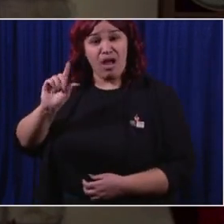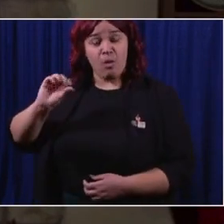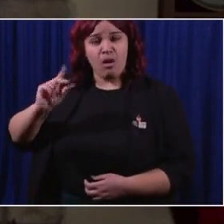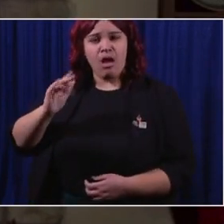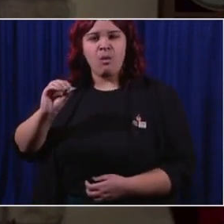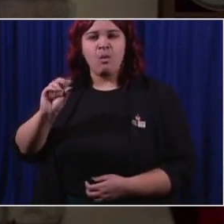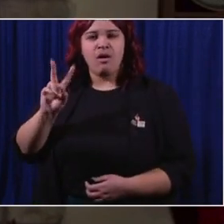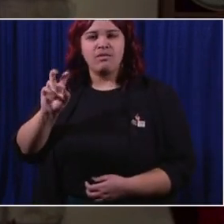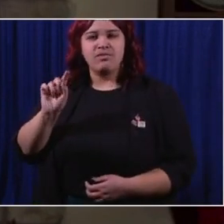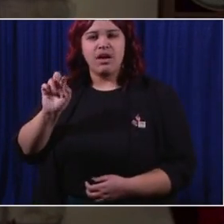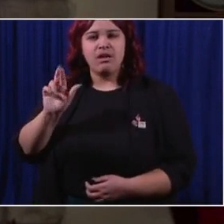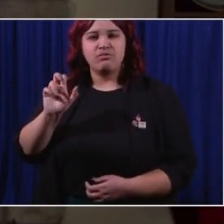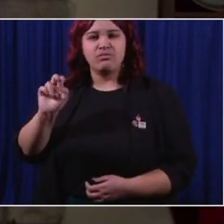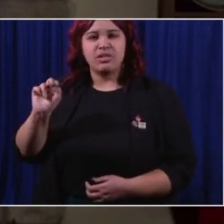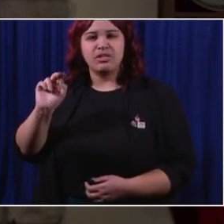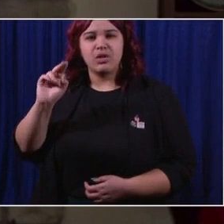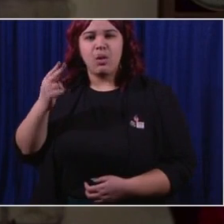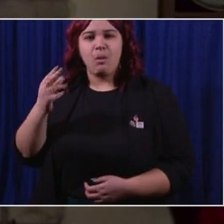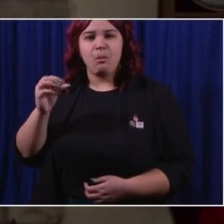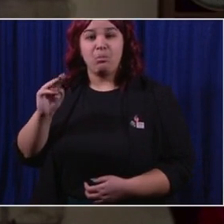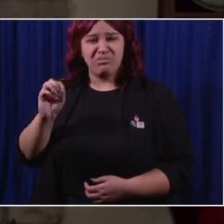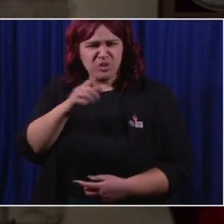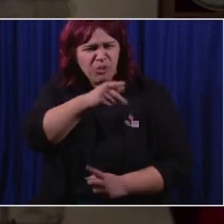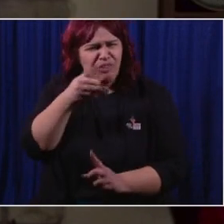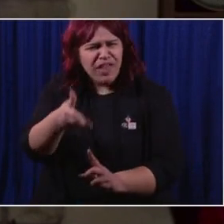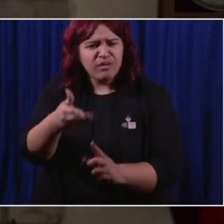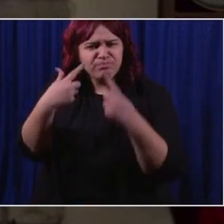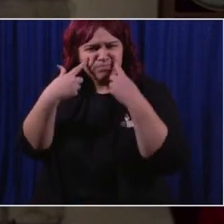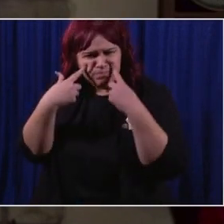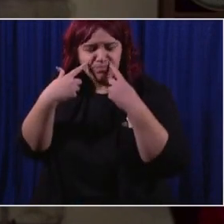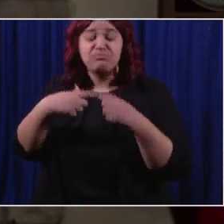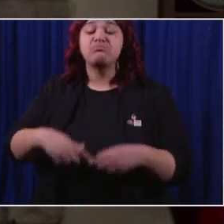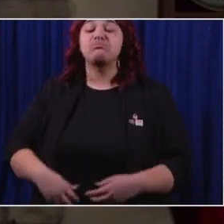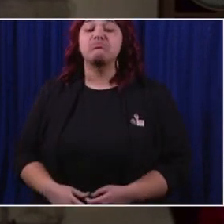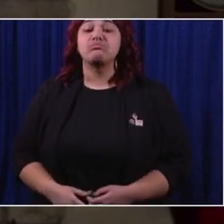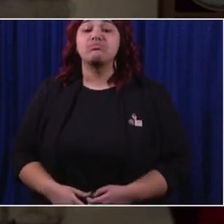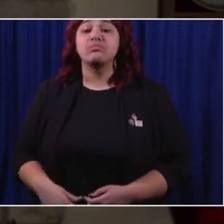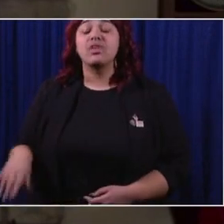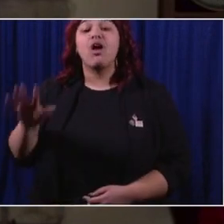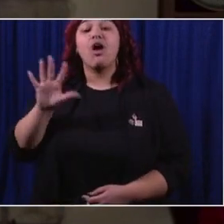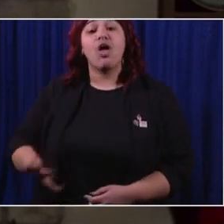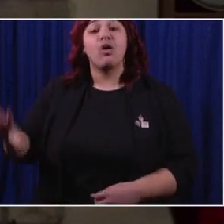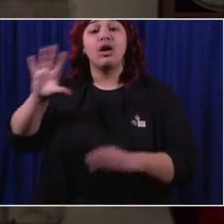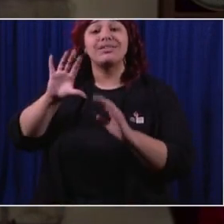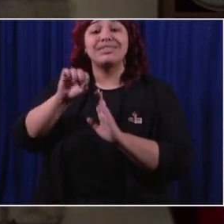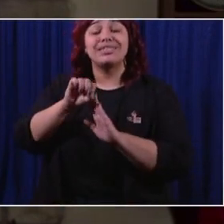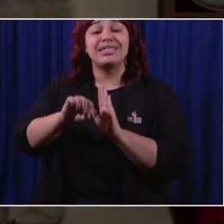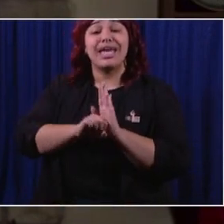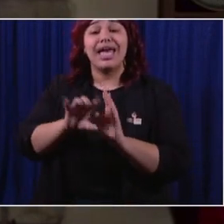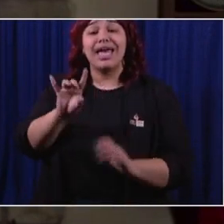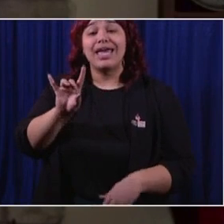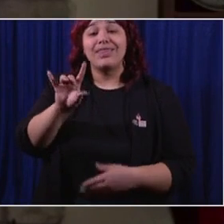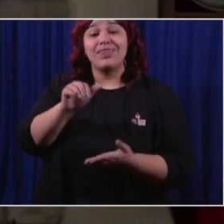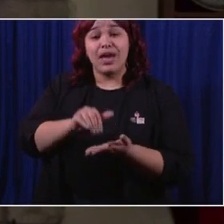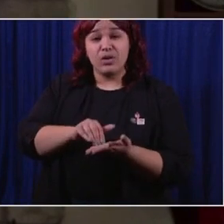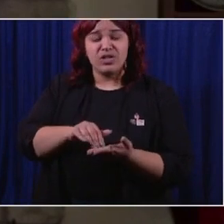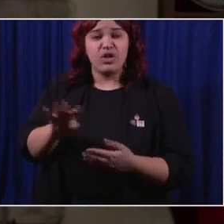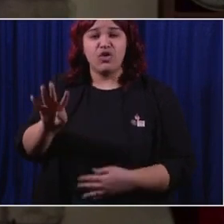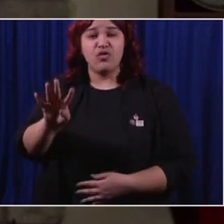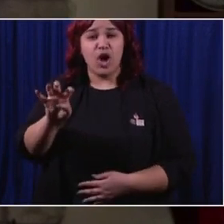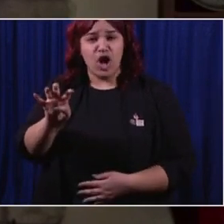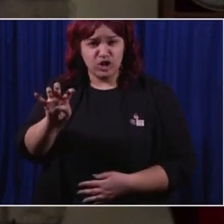event. It also shows about 8,400 vaccinations statewide, and I suspect that's a bit low